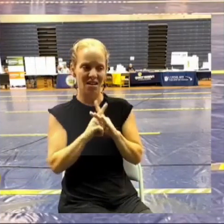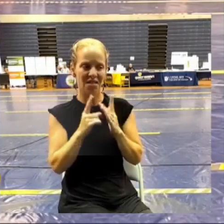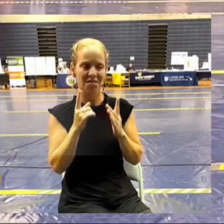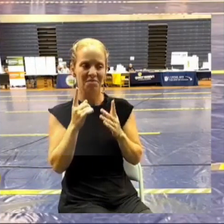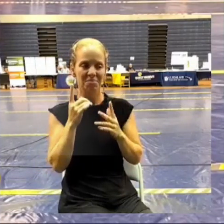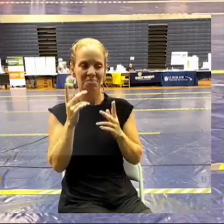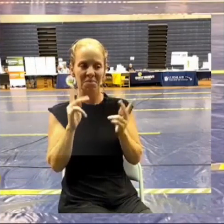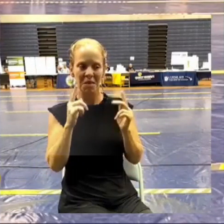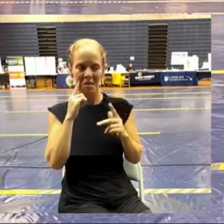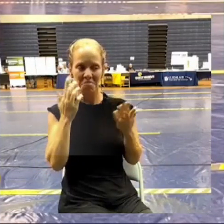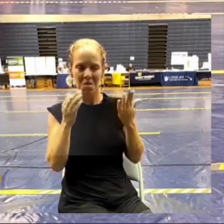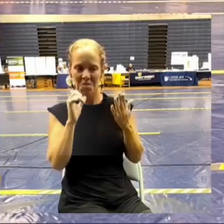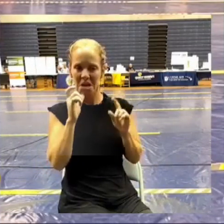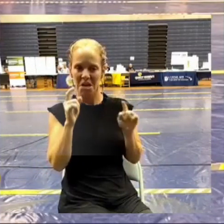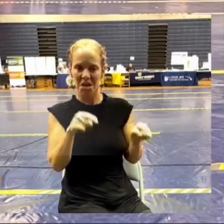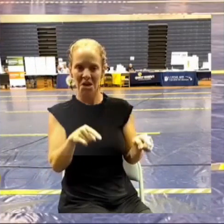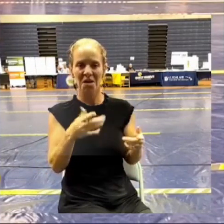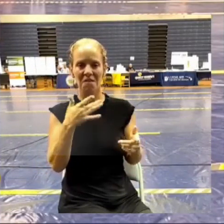come.